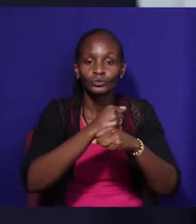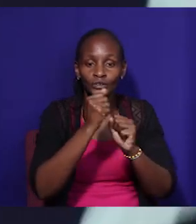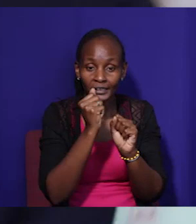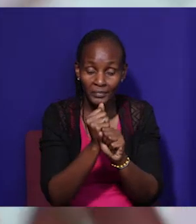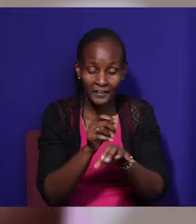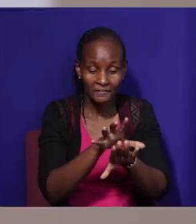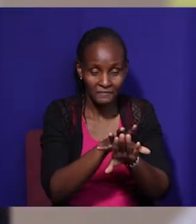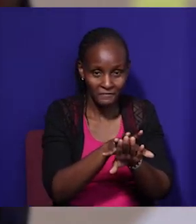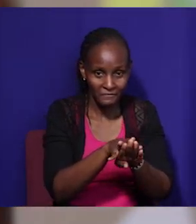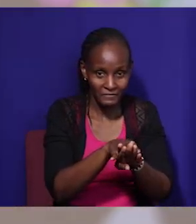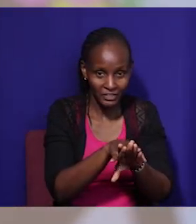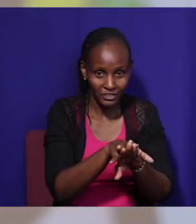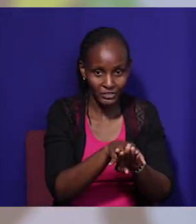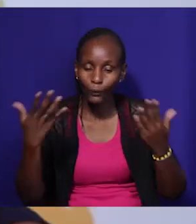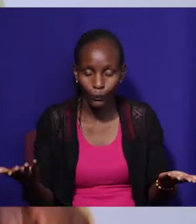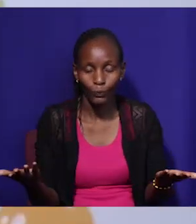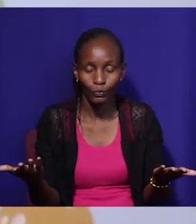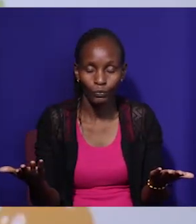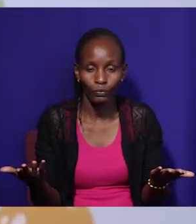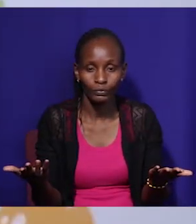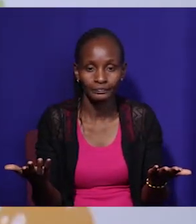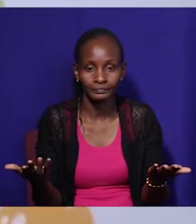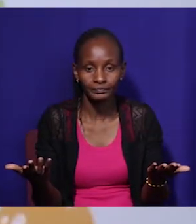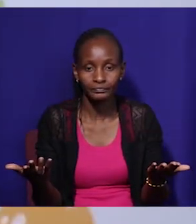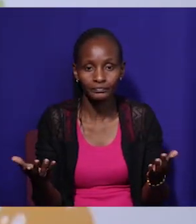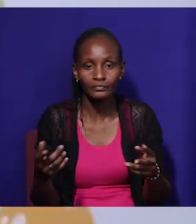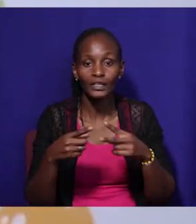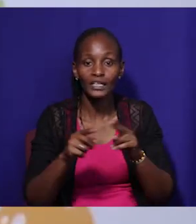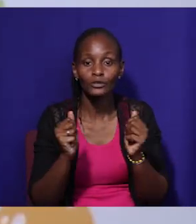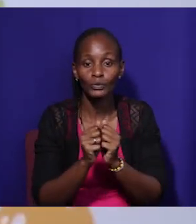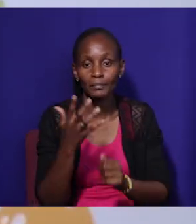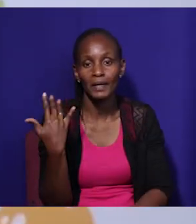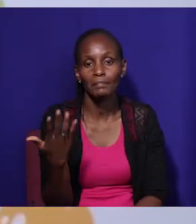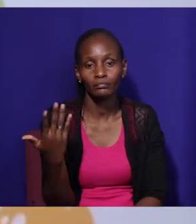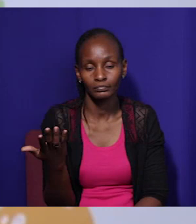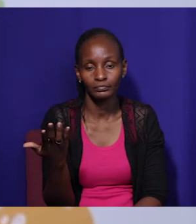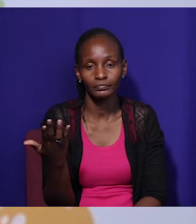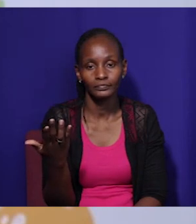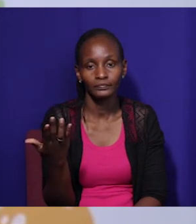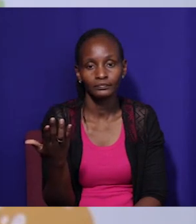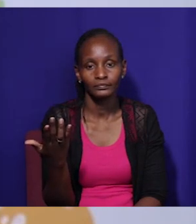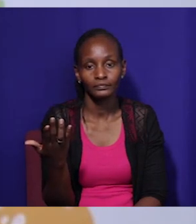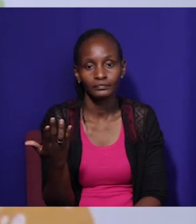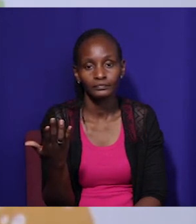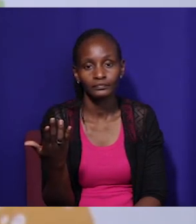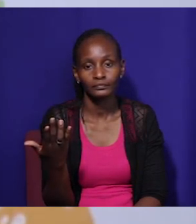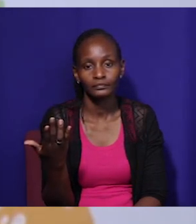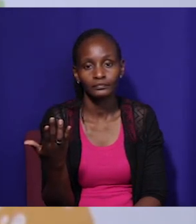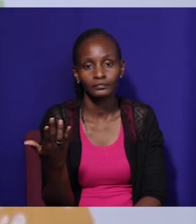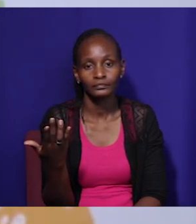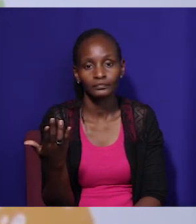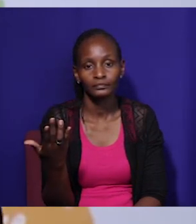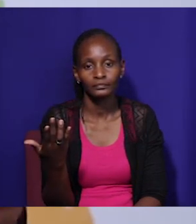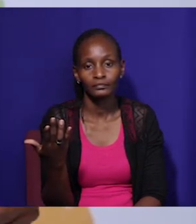make fish. We are fishing. Begin with a piece of paper. Any piece of paper, just make